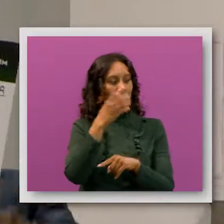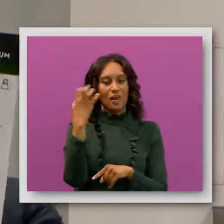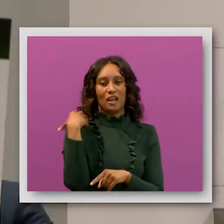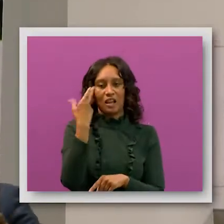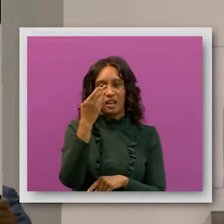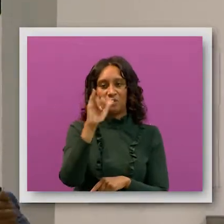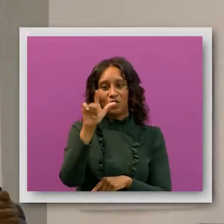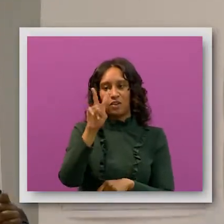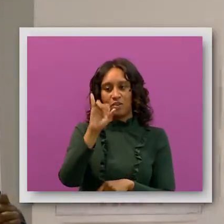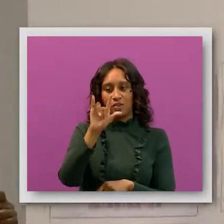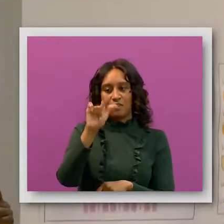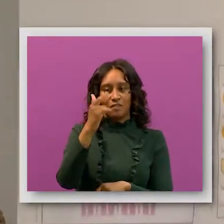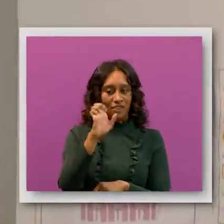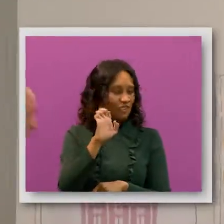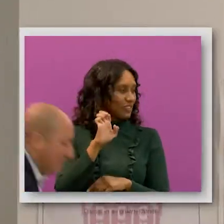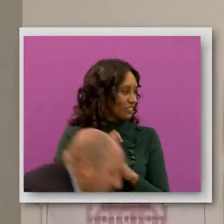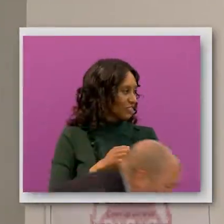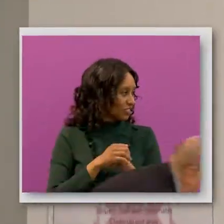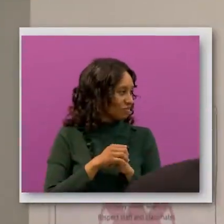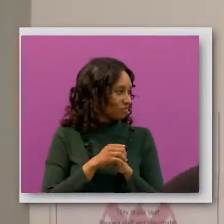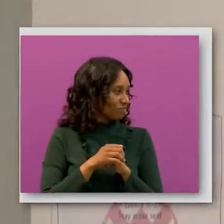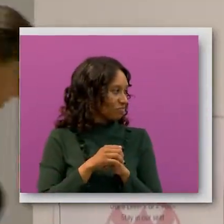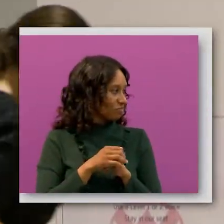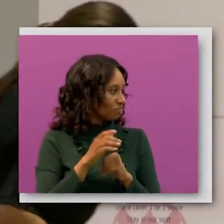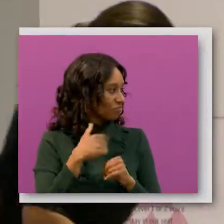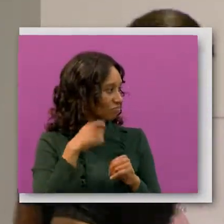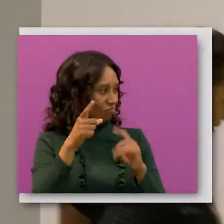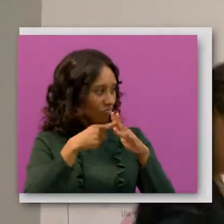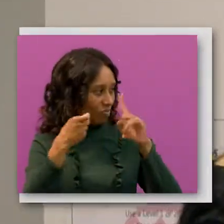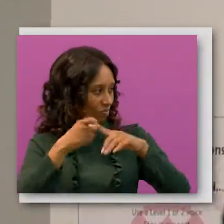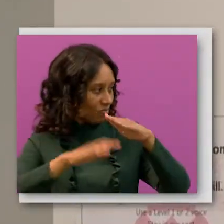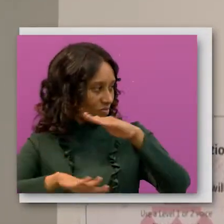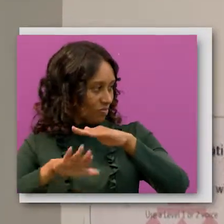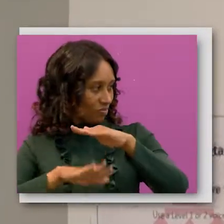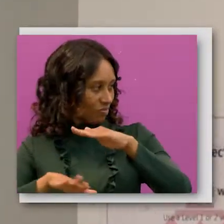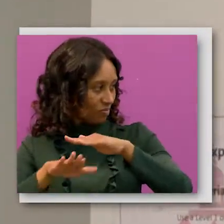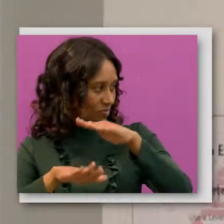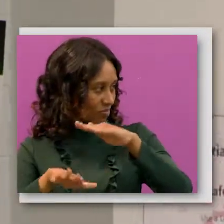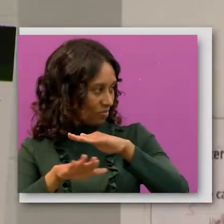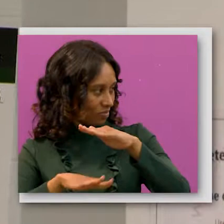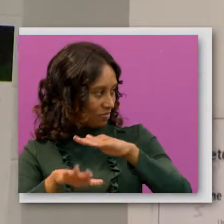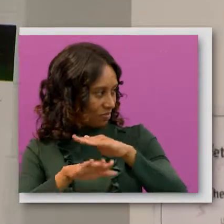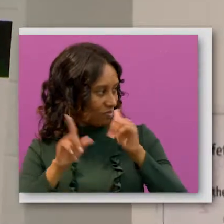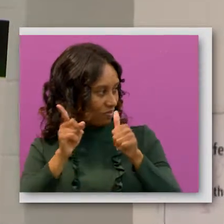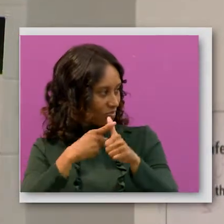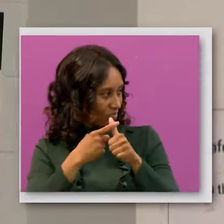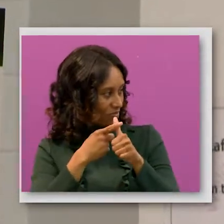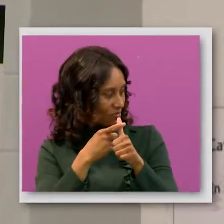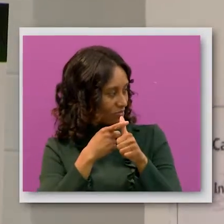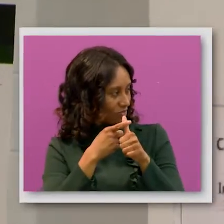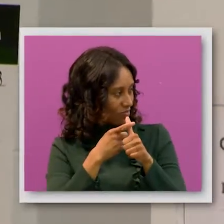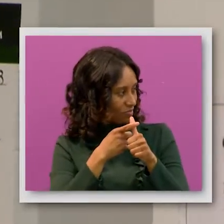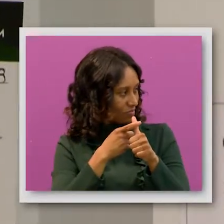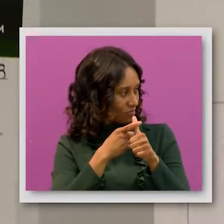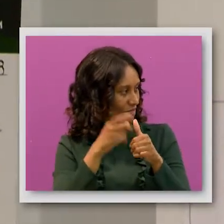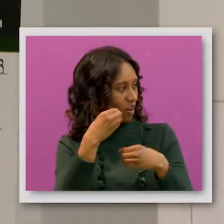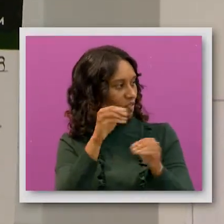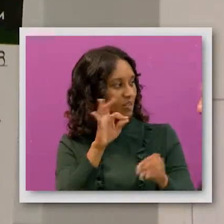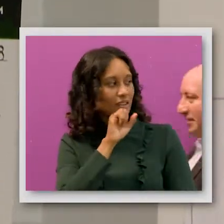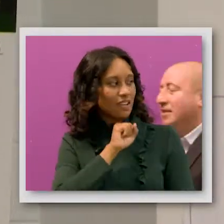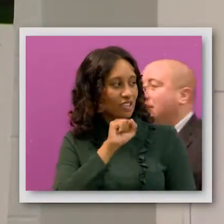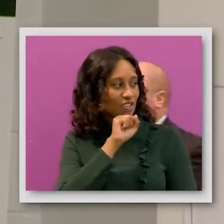and there are other members of us here. And I want to start from the bottom, and I want to start first by the Office of